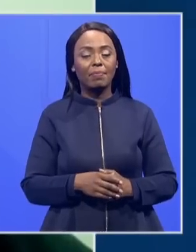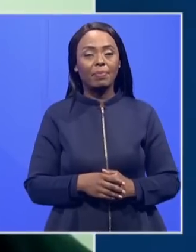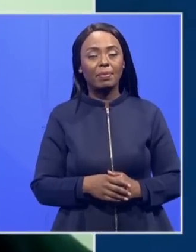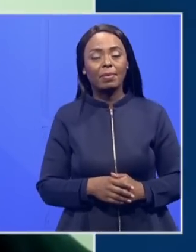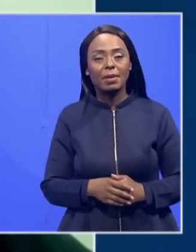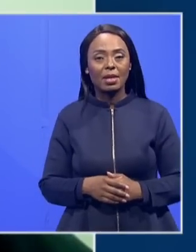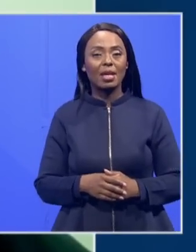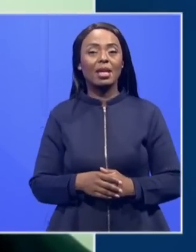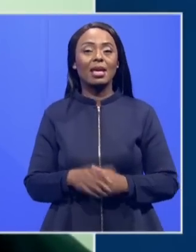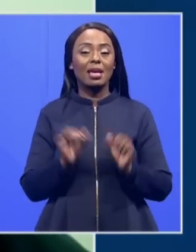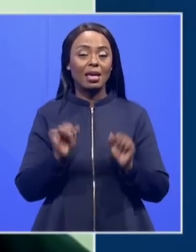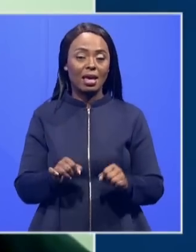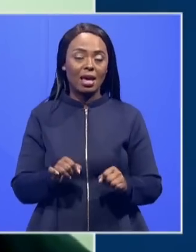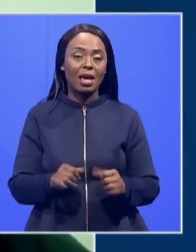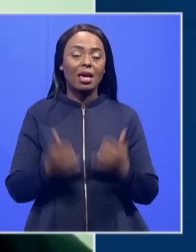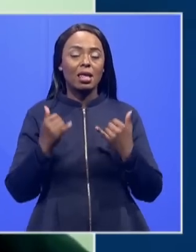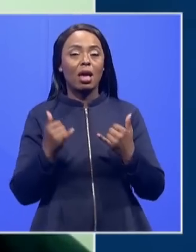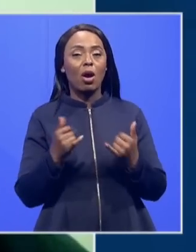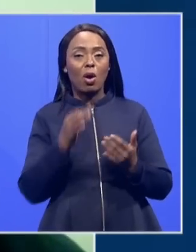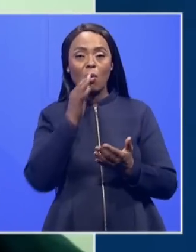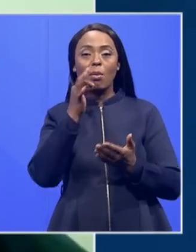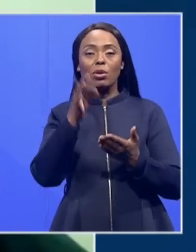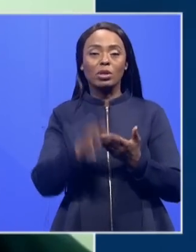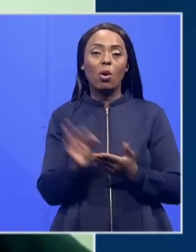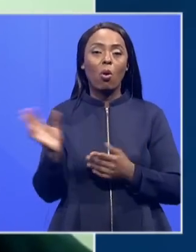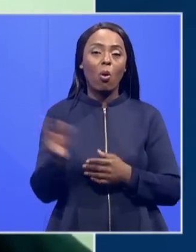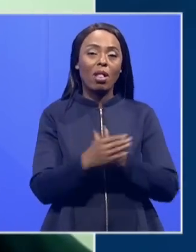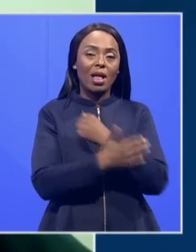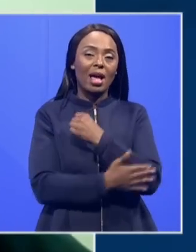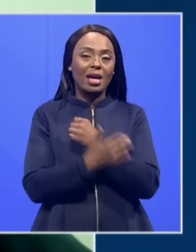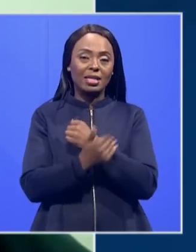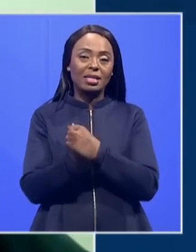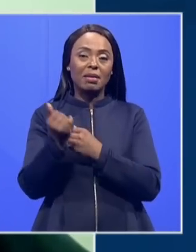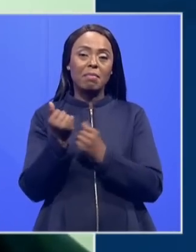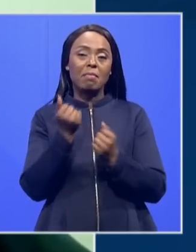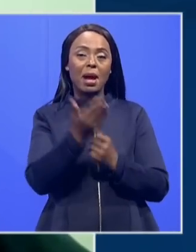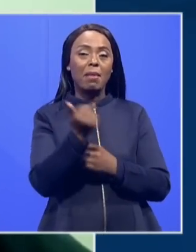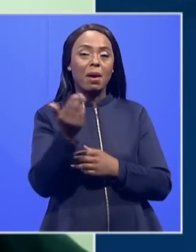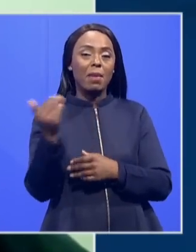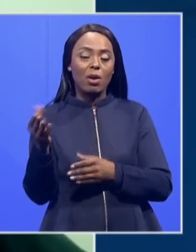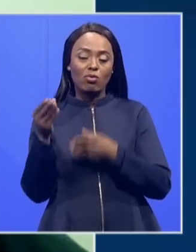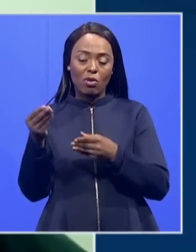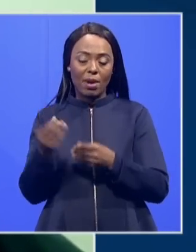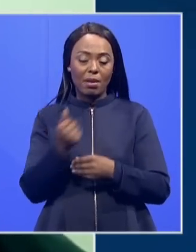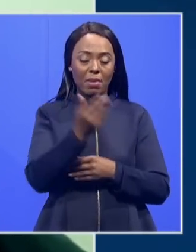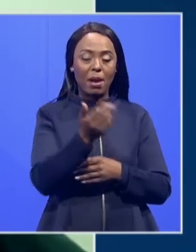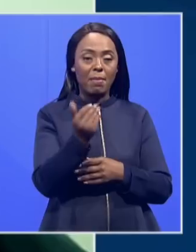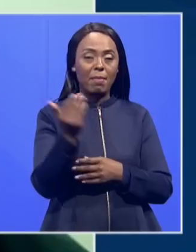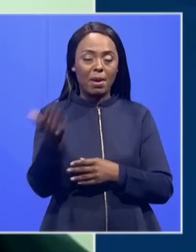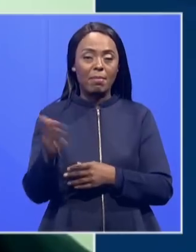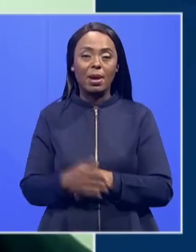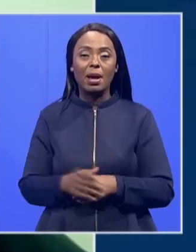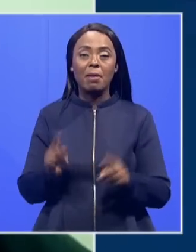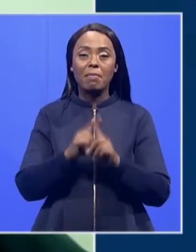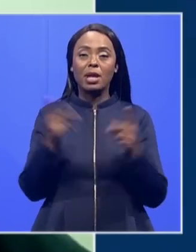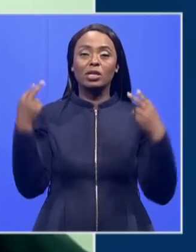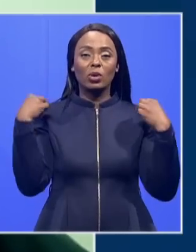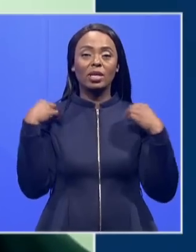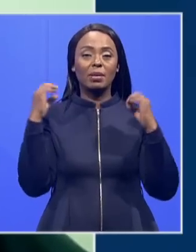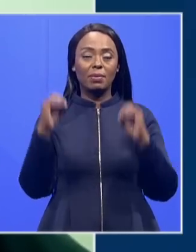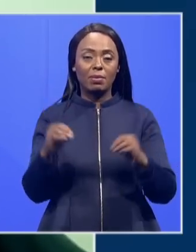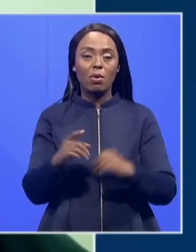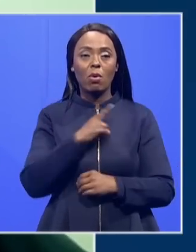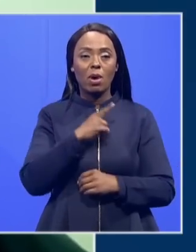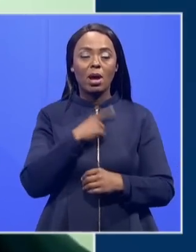So in terms of purposes, all countries issue out these gazettes in order to provide securities and assurances to